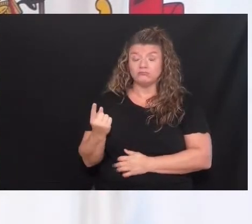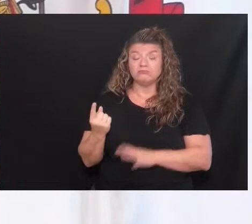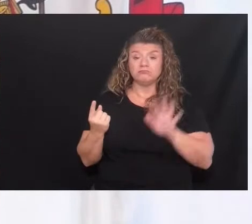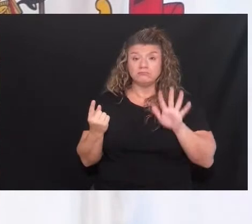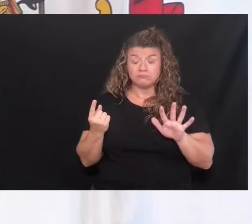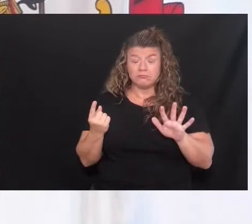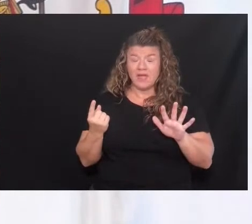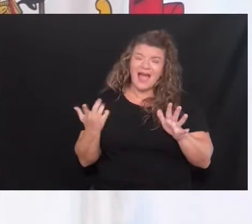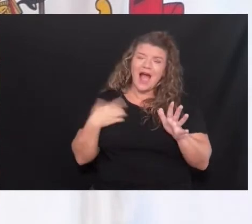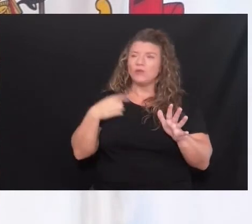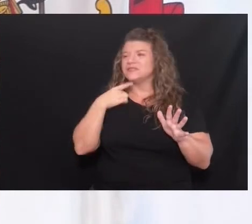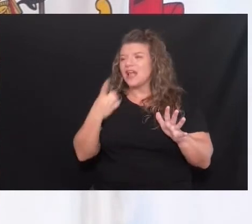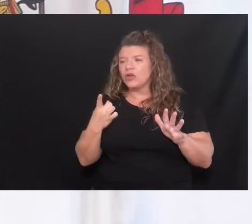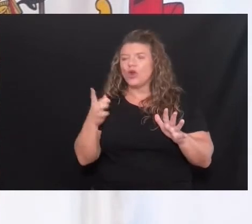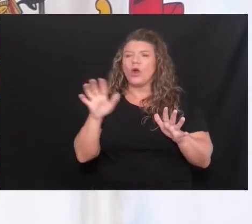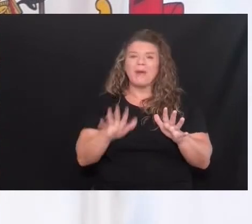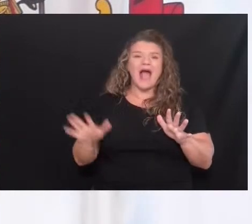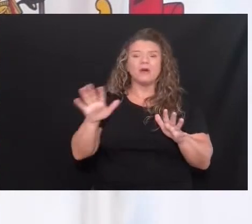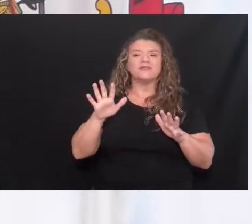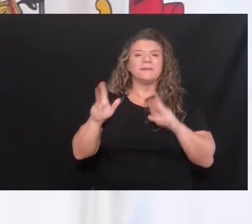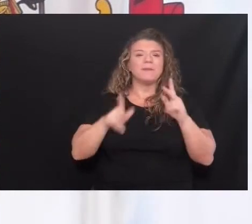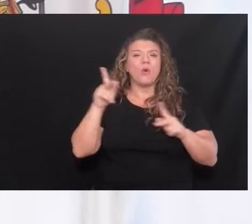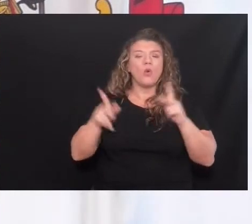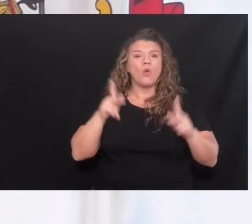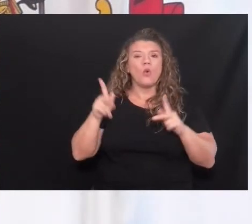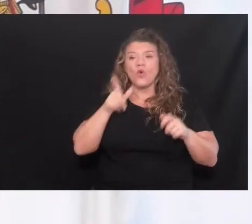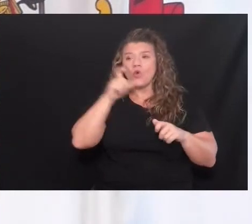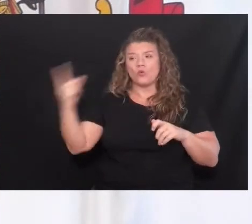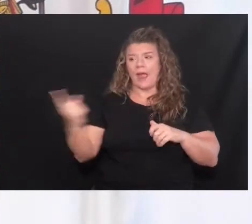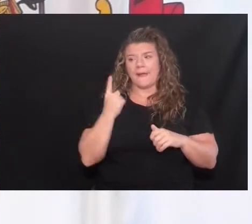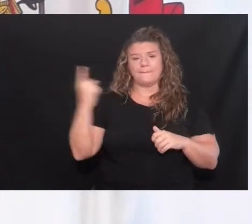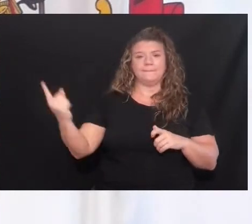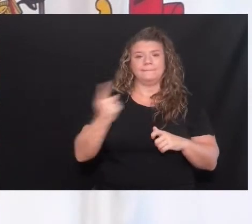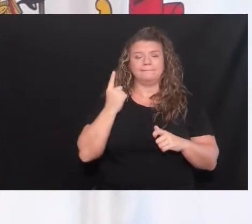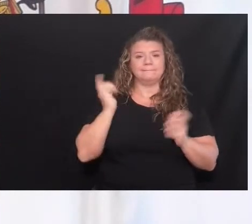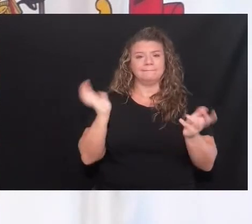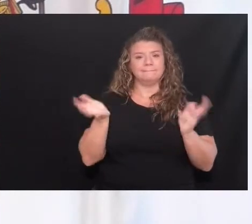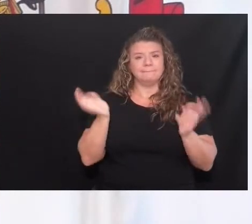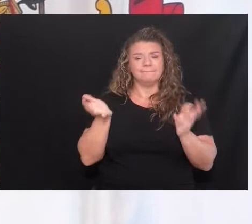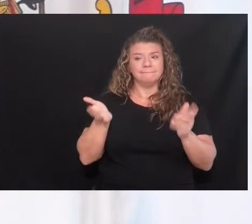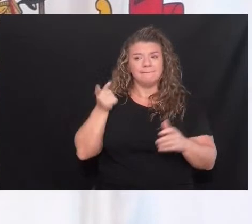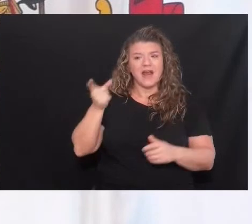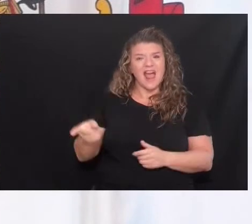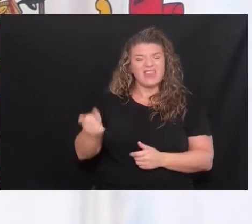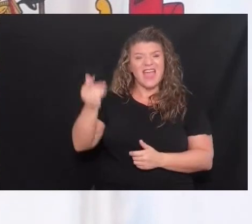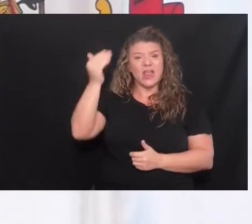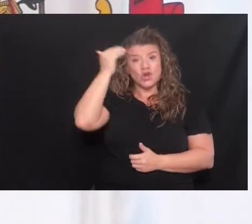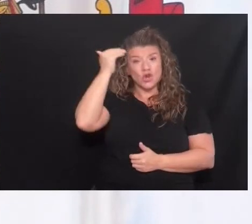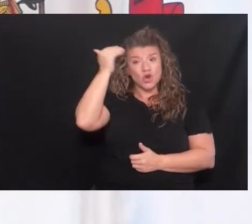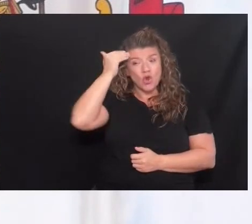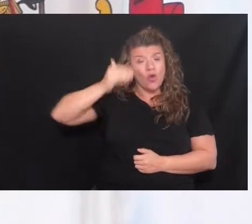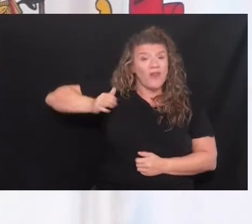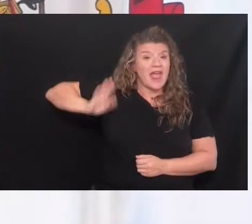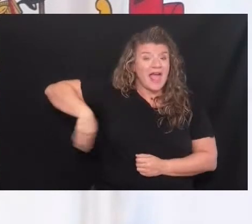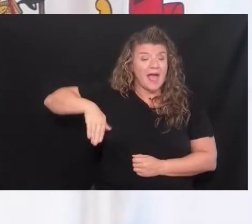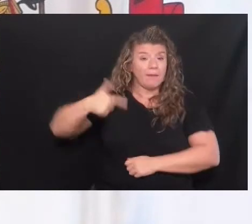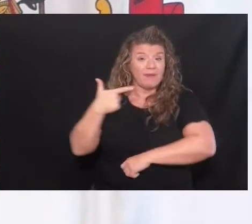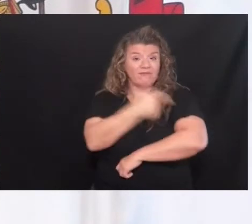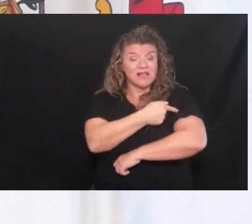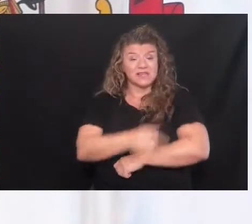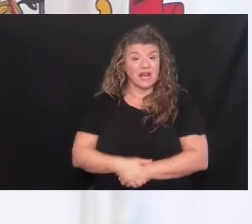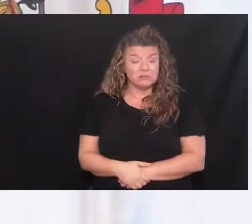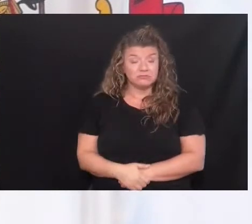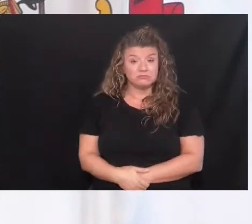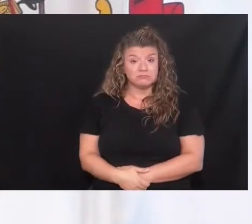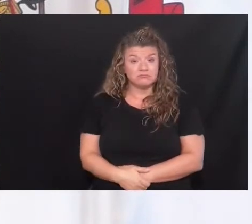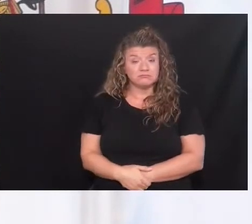was telling her about some people that came up to talk to me, and they knew they hadn't been vaccinated, you